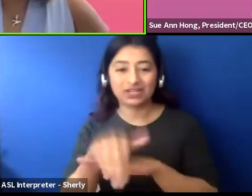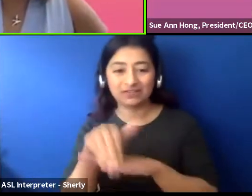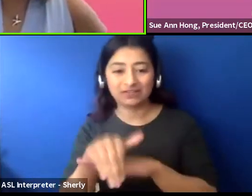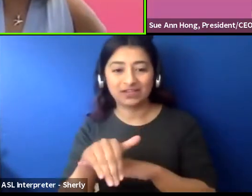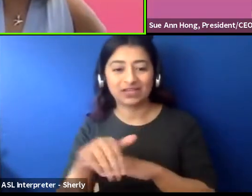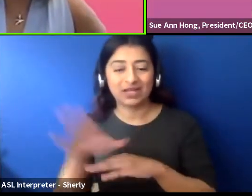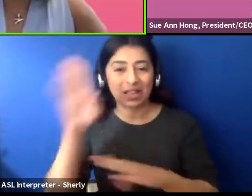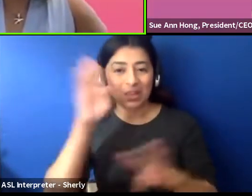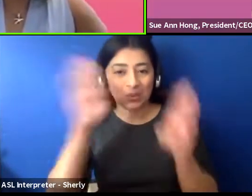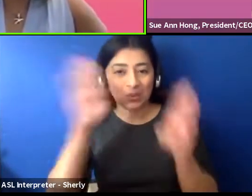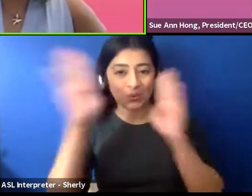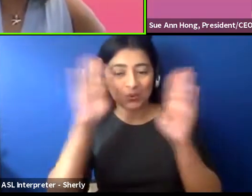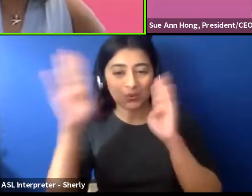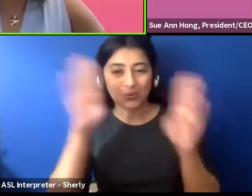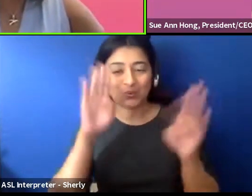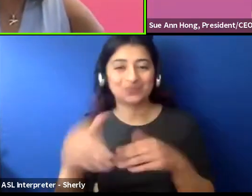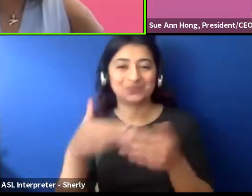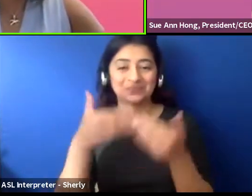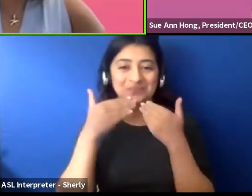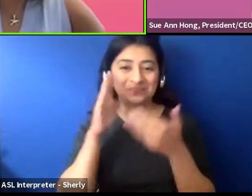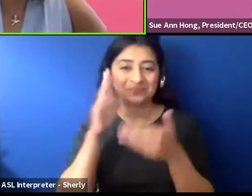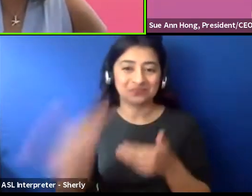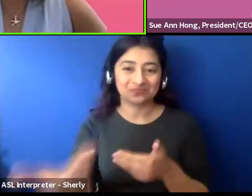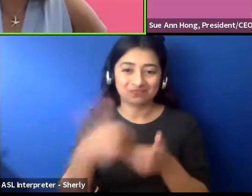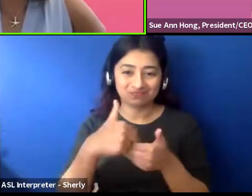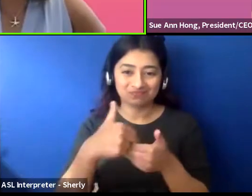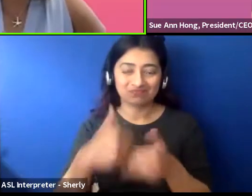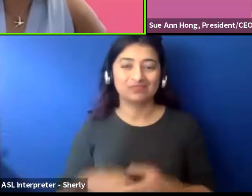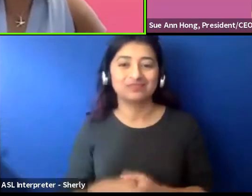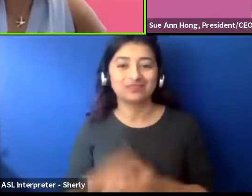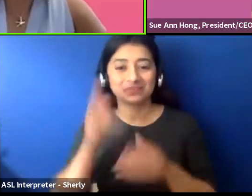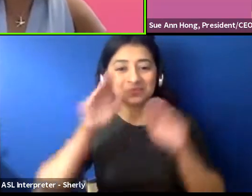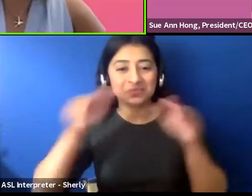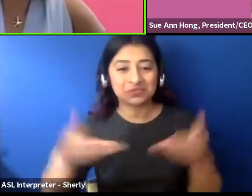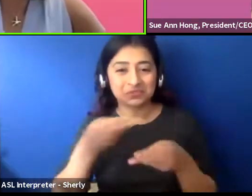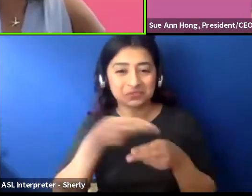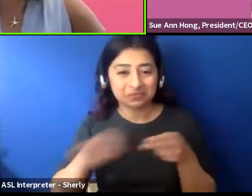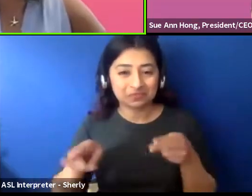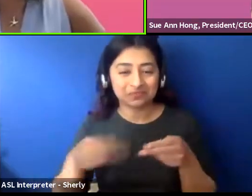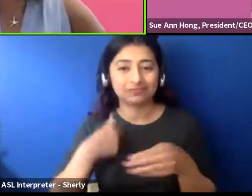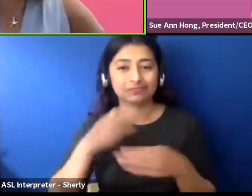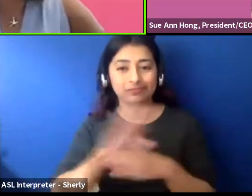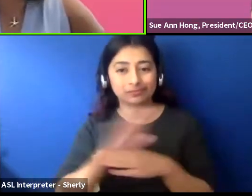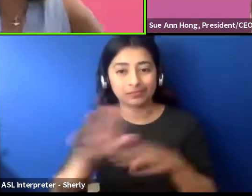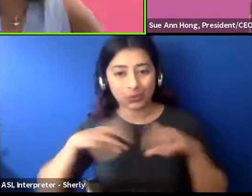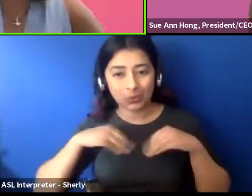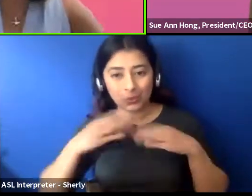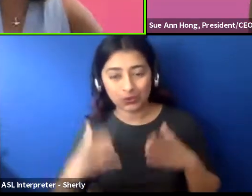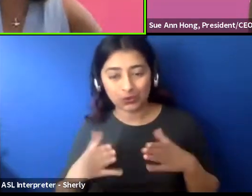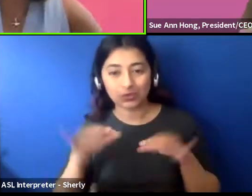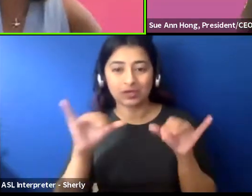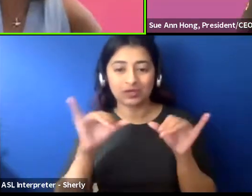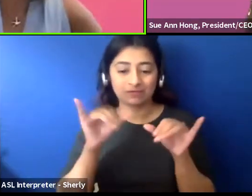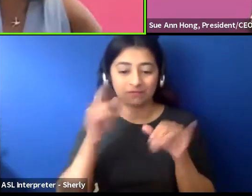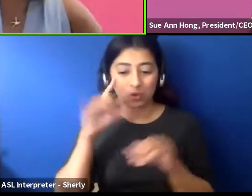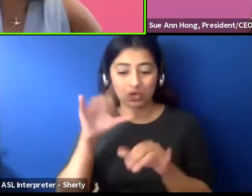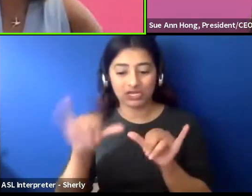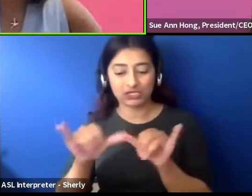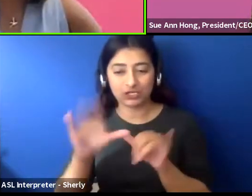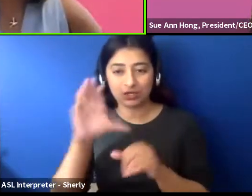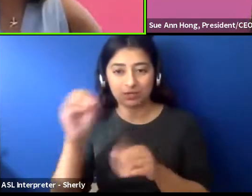Hi, everybody. Thanks for joining us. Just going to introduce myself quickly. I'm a business owner of an engineering company in